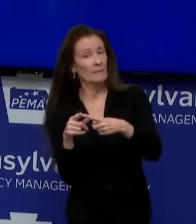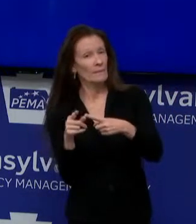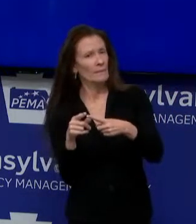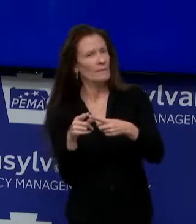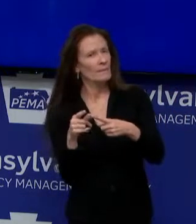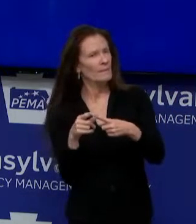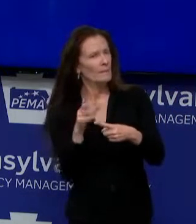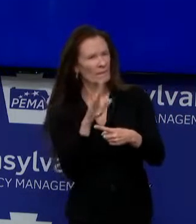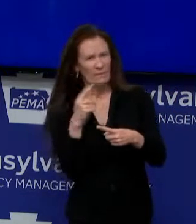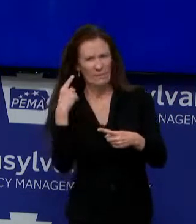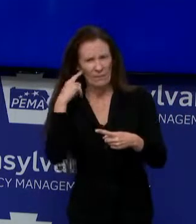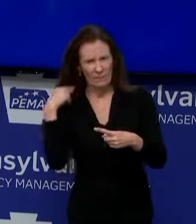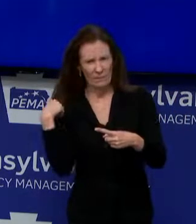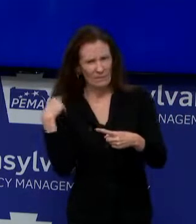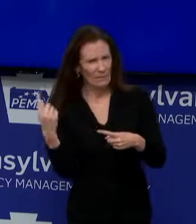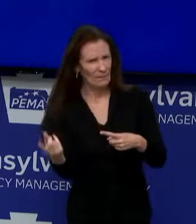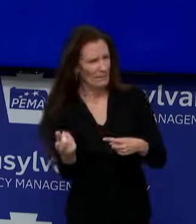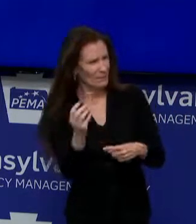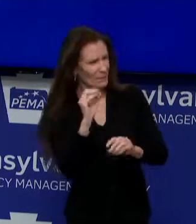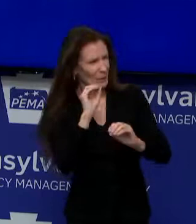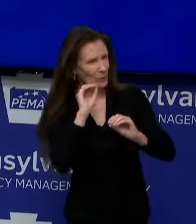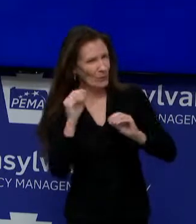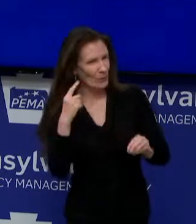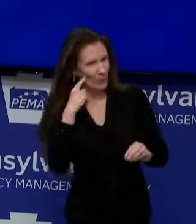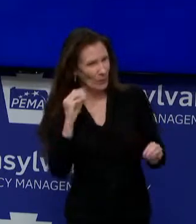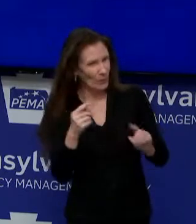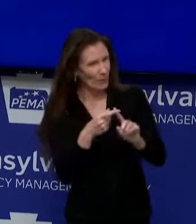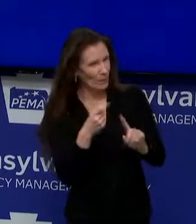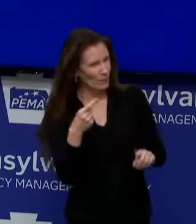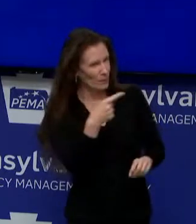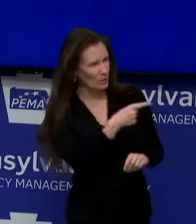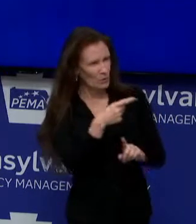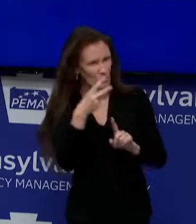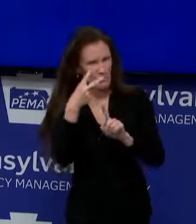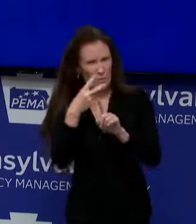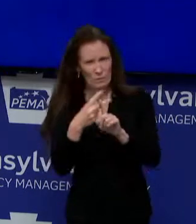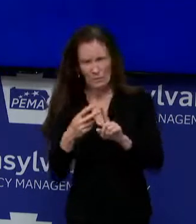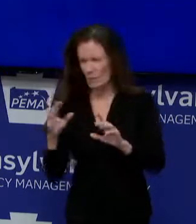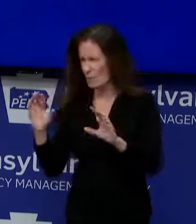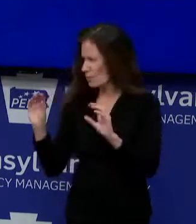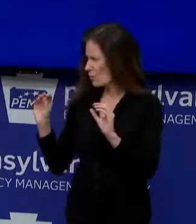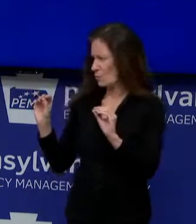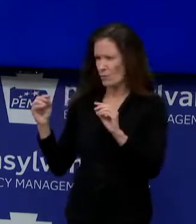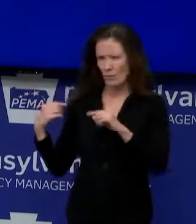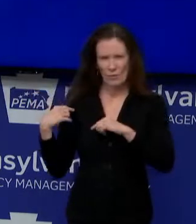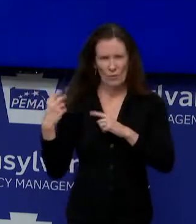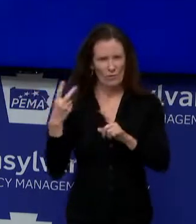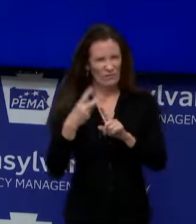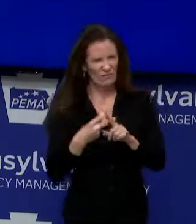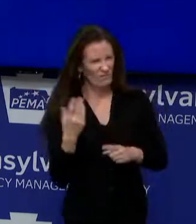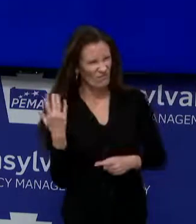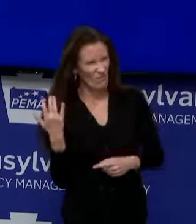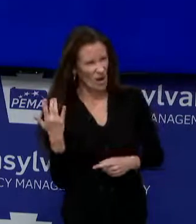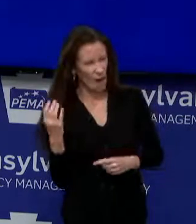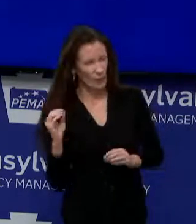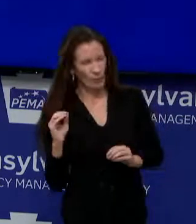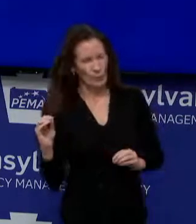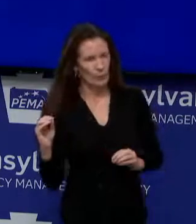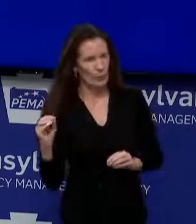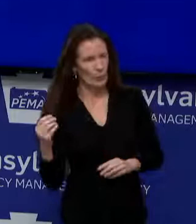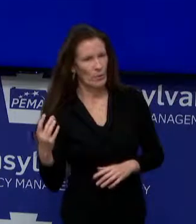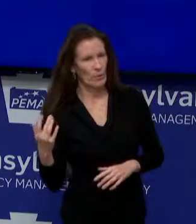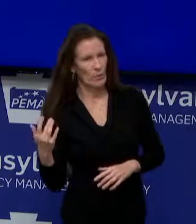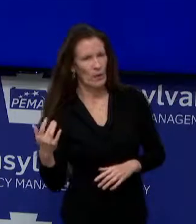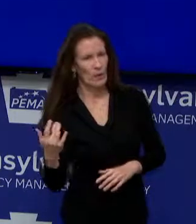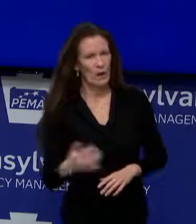say, almost 2 months. Why has it been that long since you've been part of one of these press conferences? Well, actually, I don't think